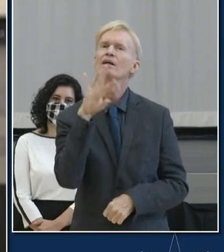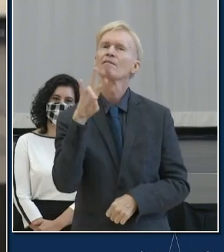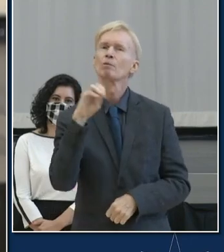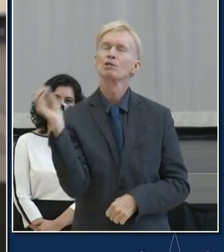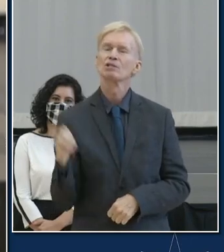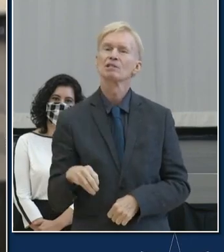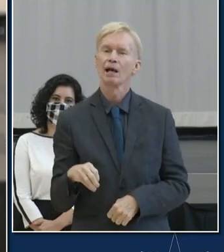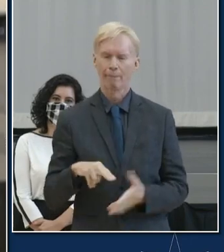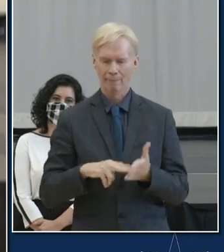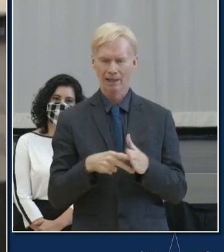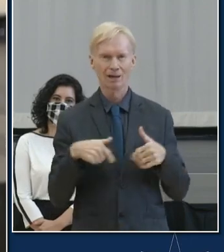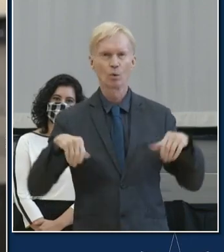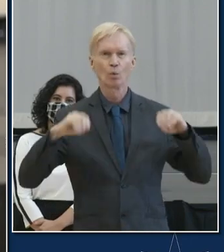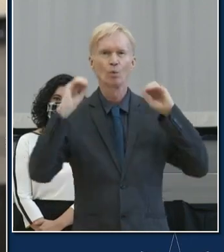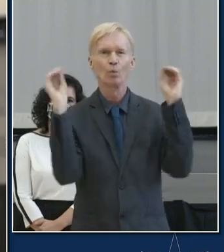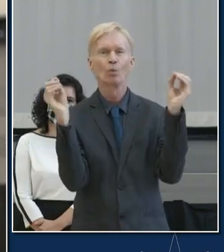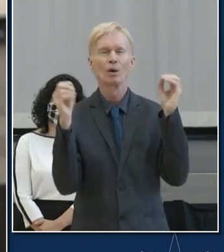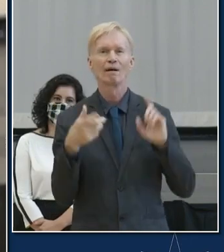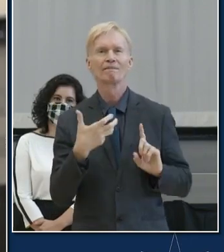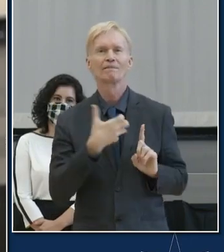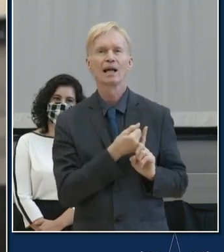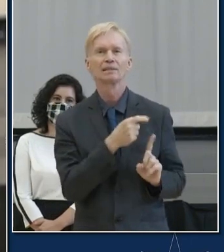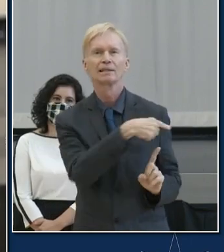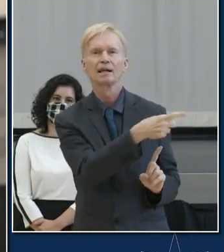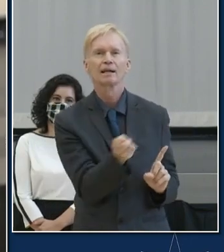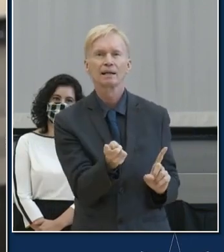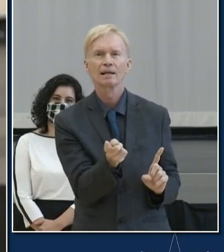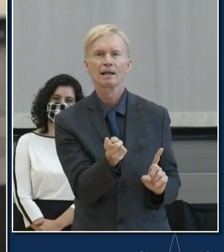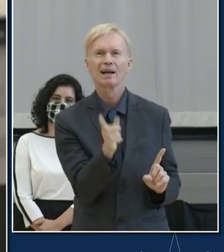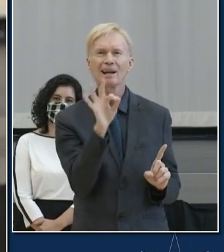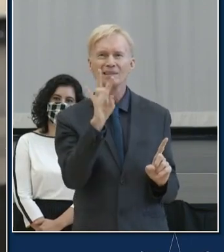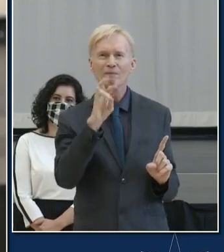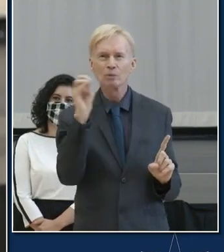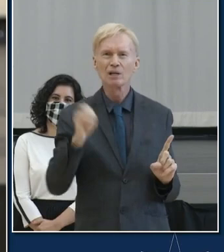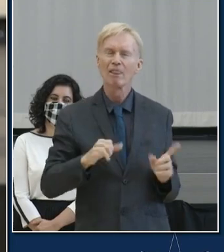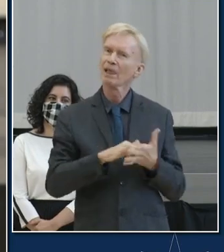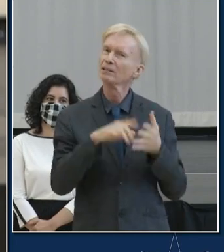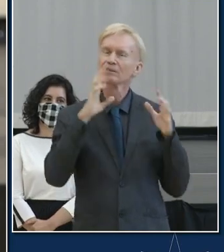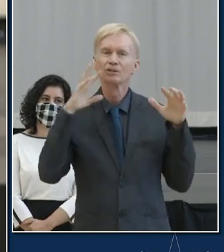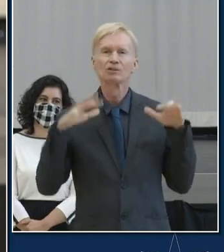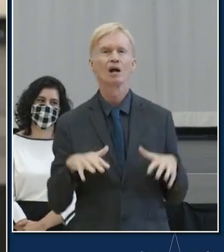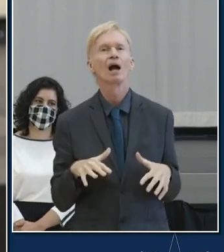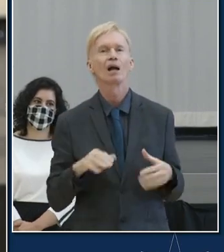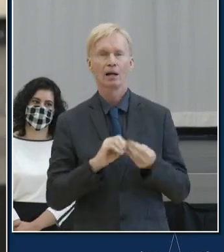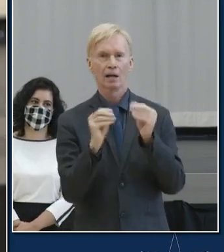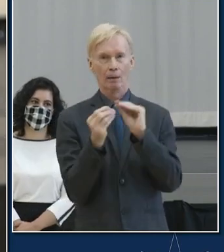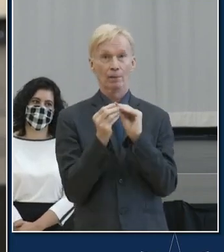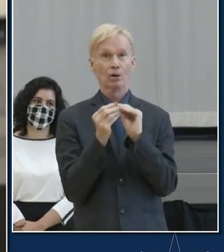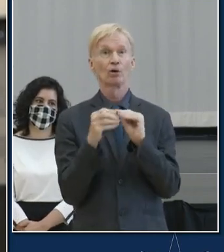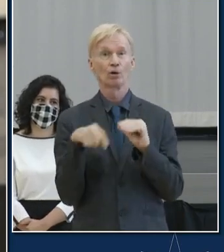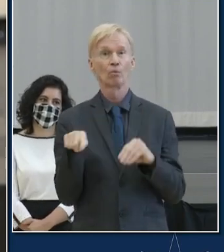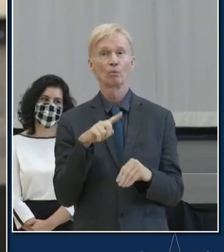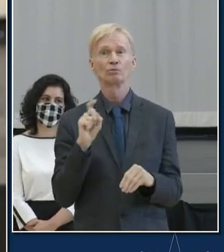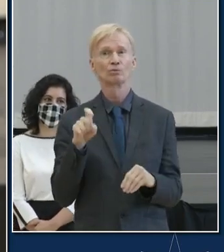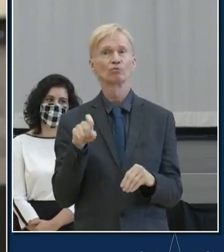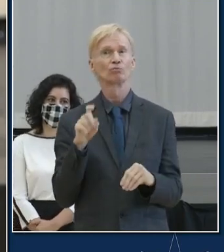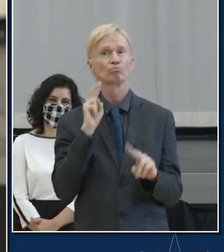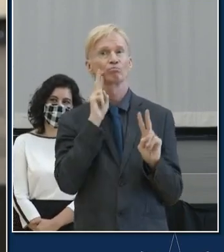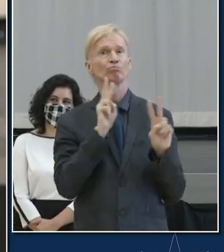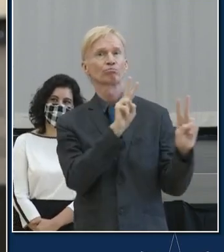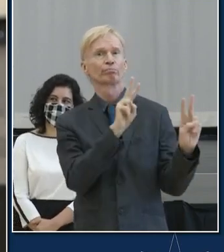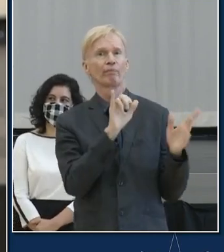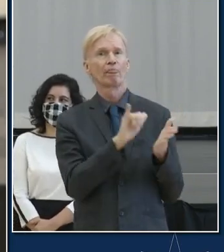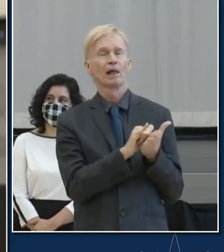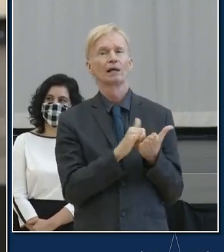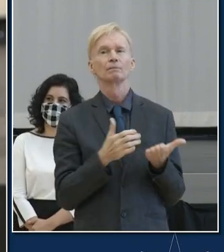are unvaccinated. That's a stunning number, and something that we all should take heed of. The best thing